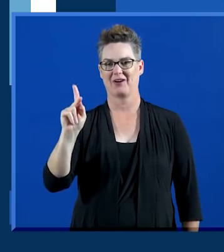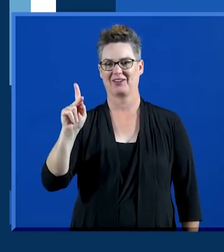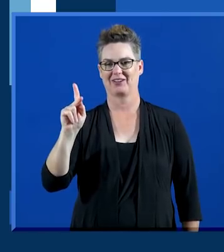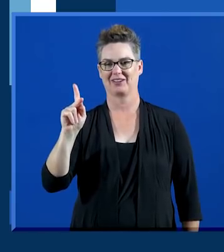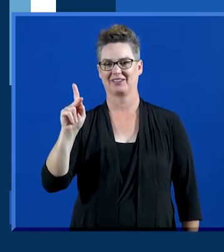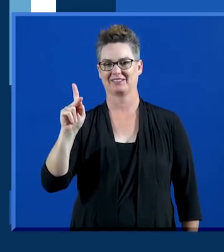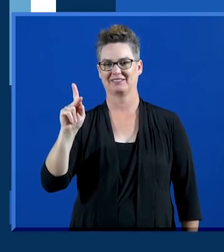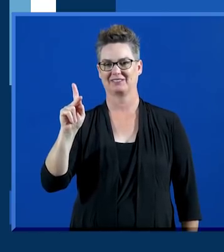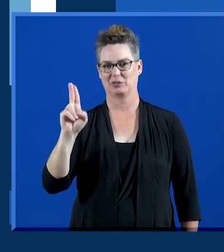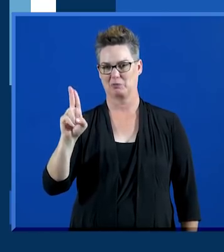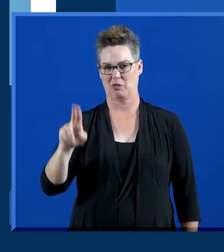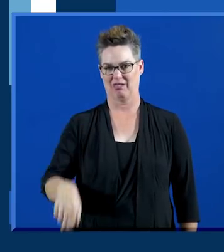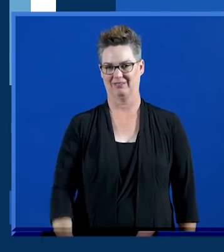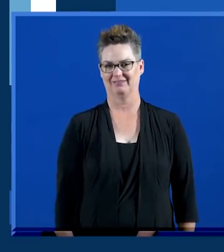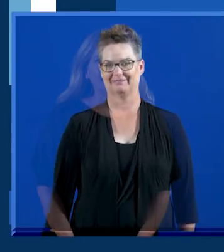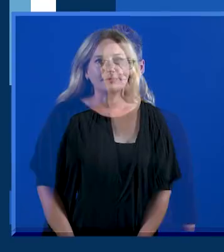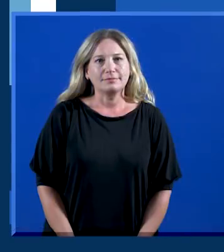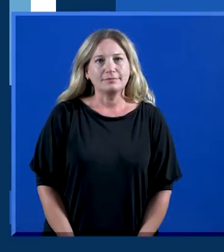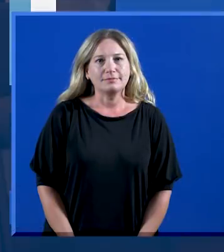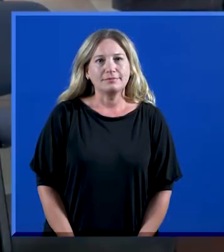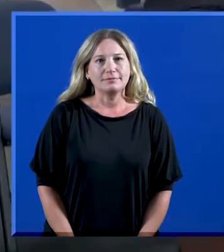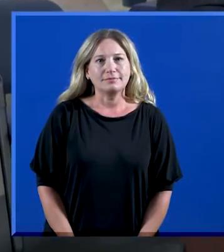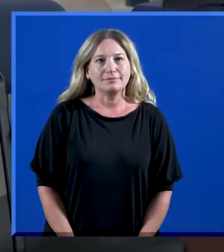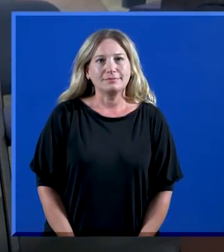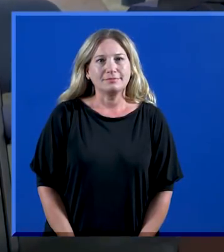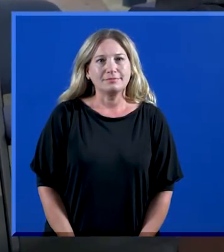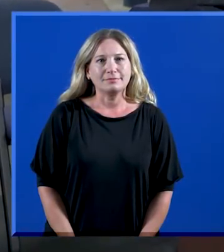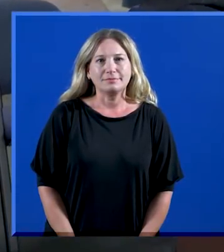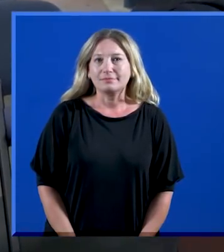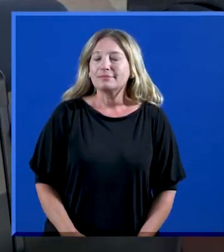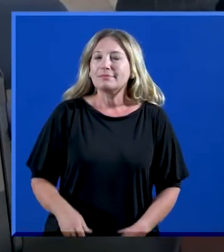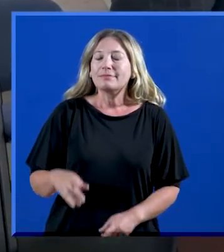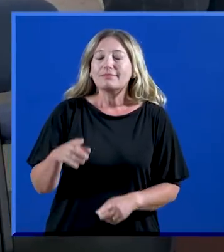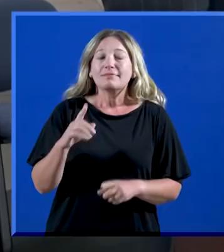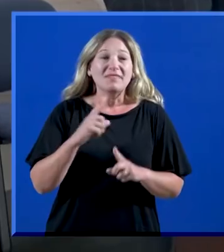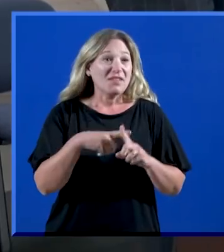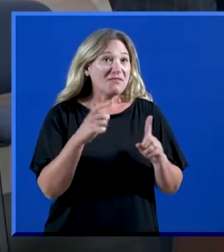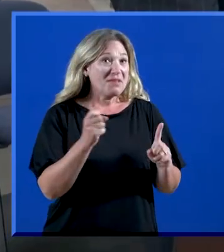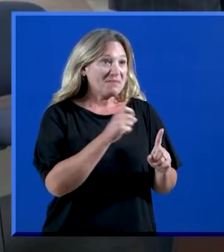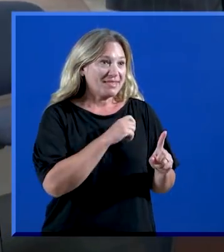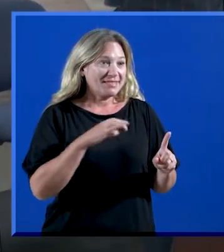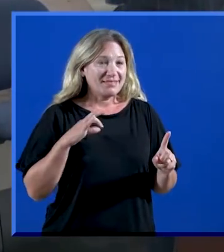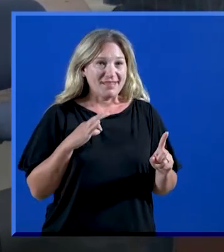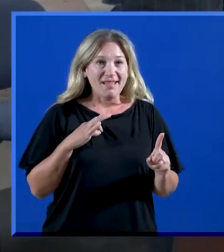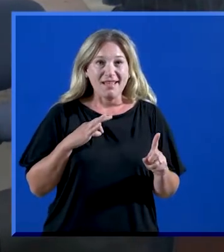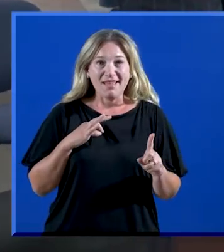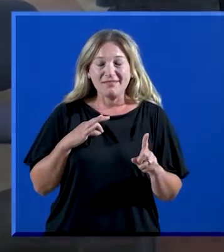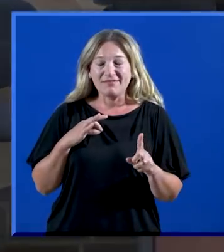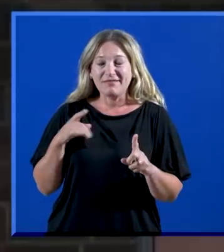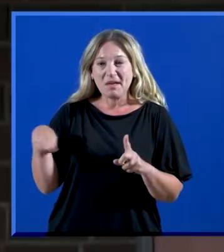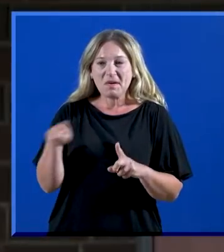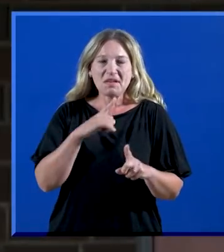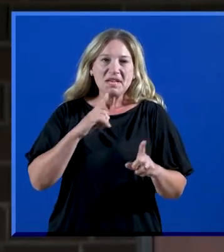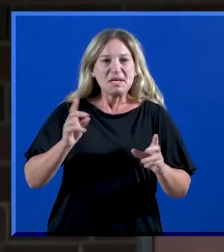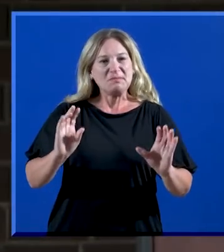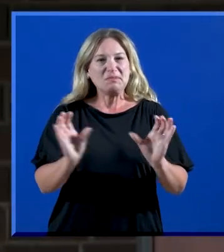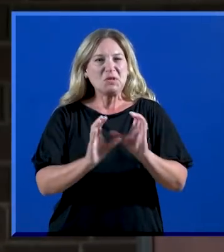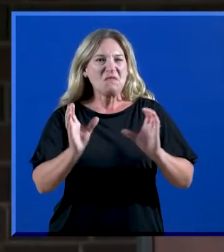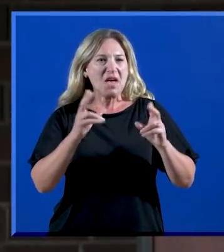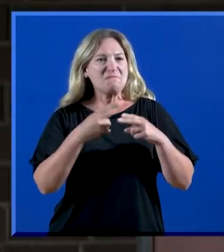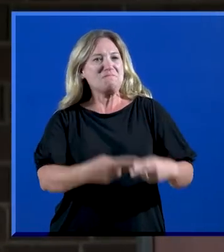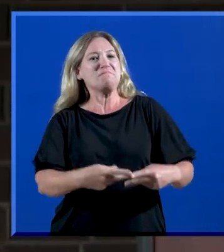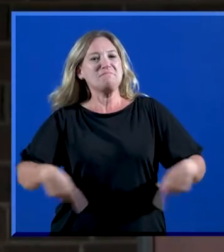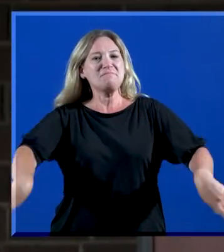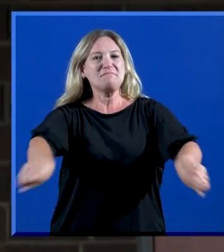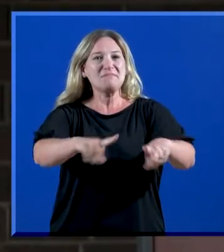Mark Hummel. Mrs. Hirota, on behalf of the faculty and staff, I certify that these